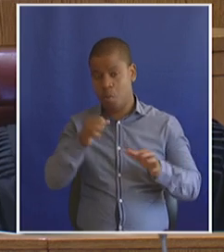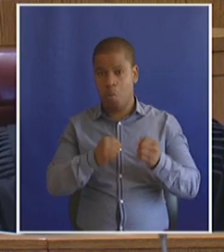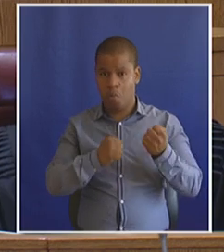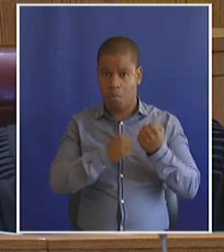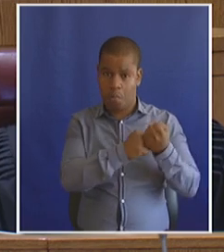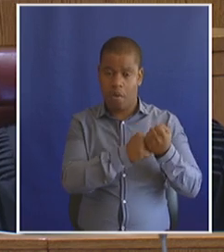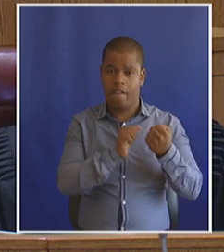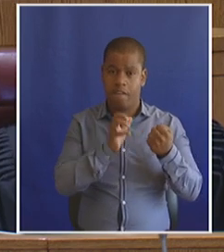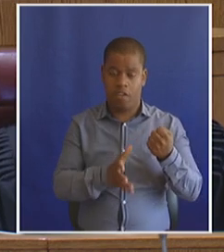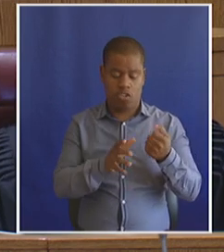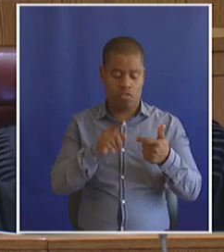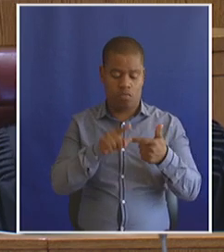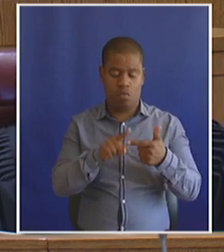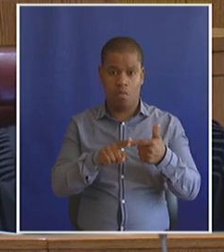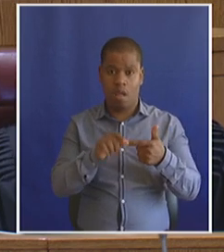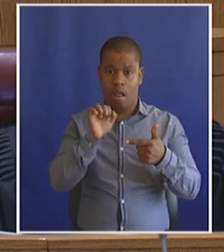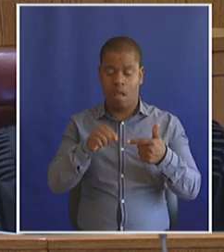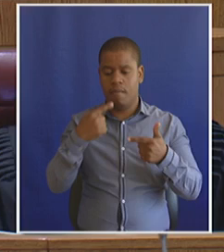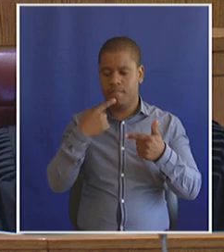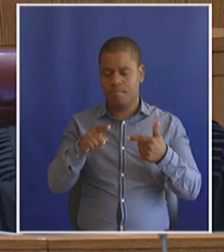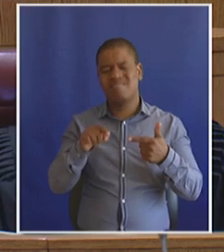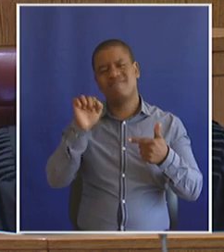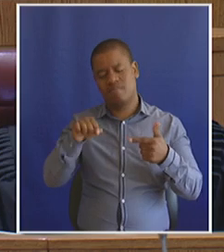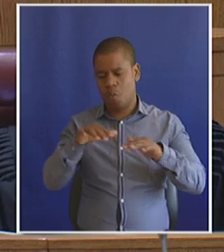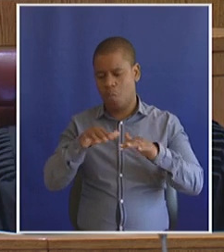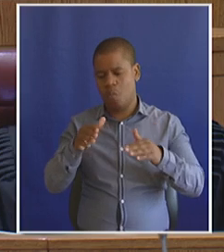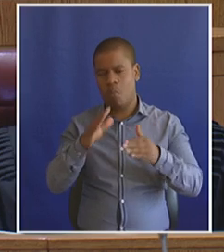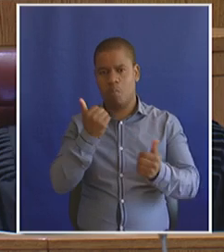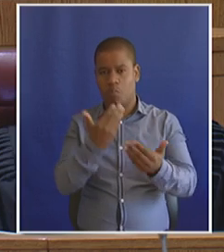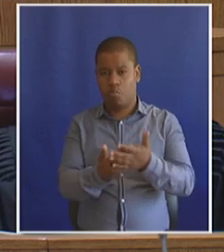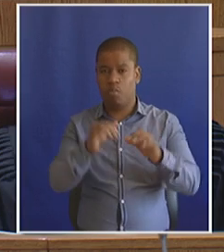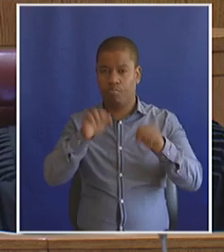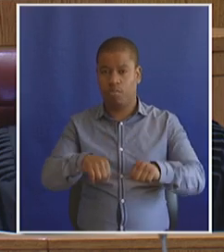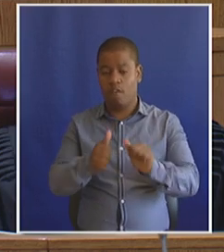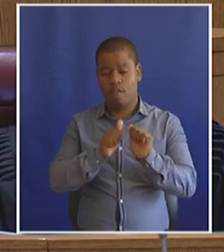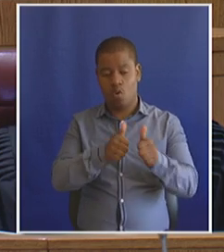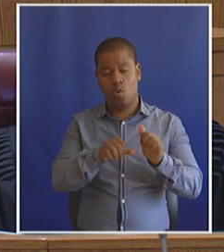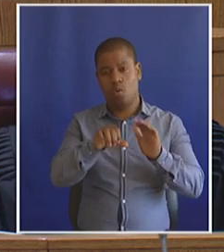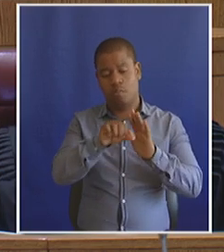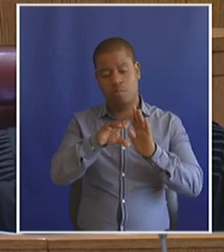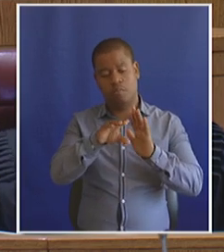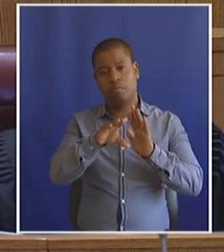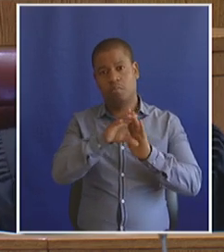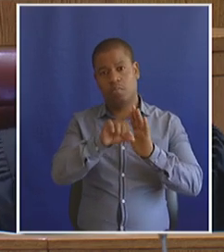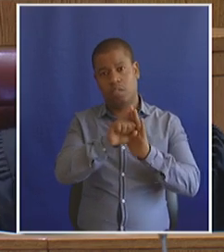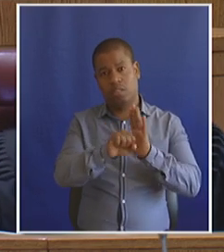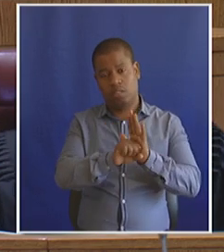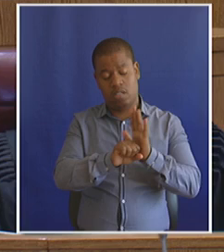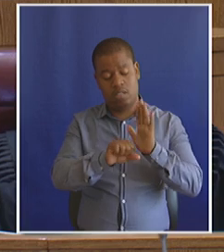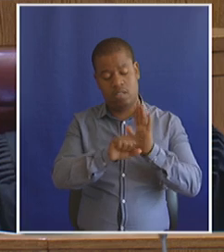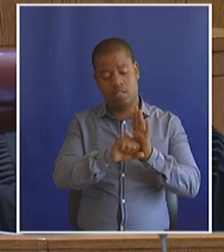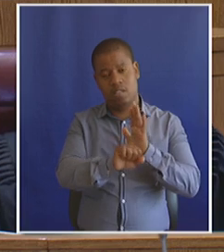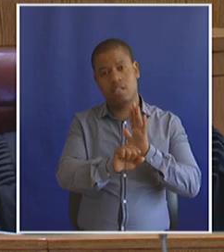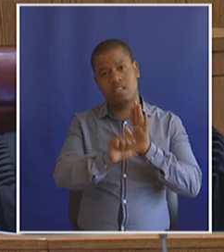in favor. I therefore declare the motion agreed to in terms of section 65 of the